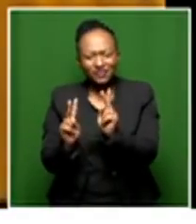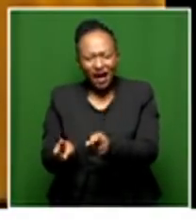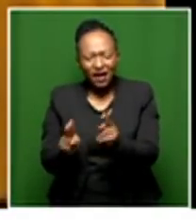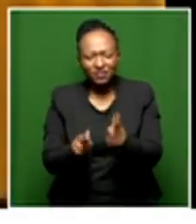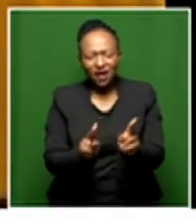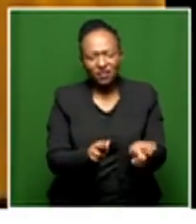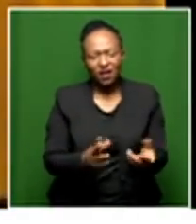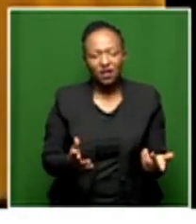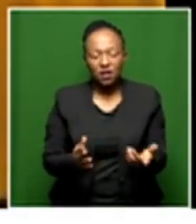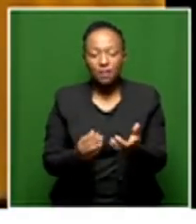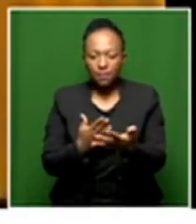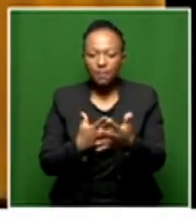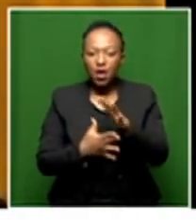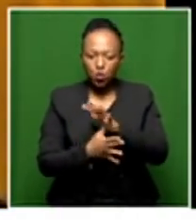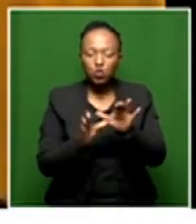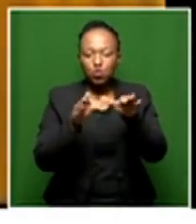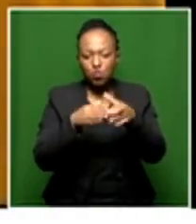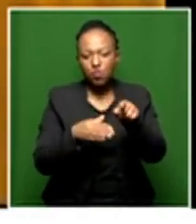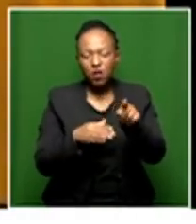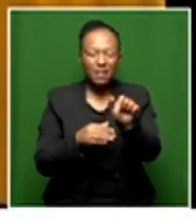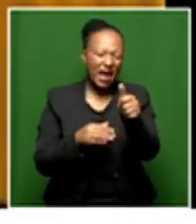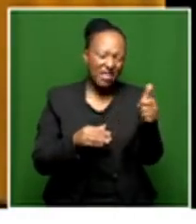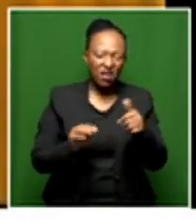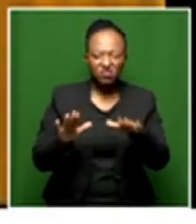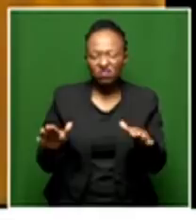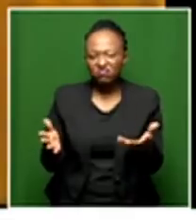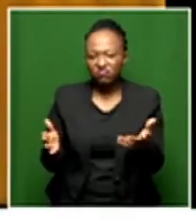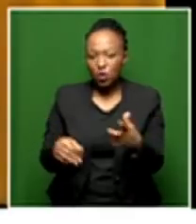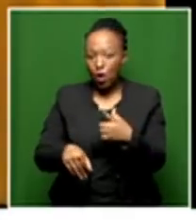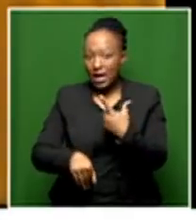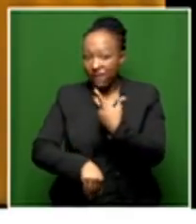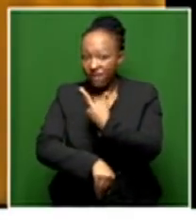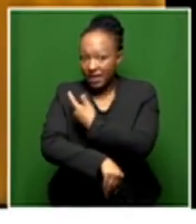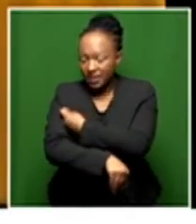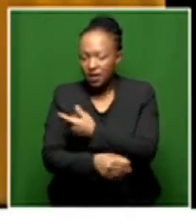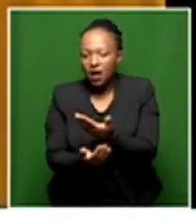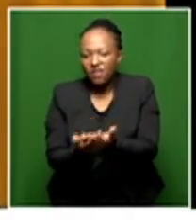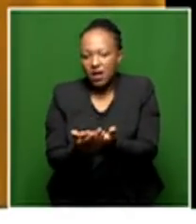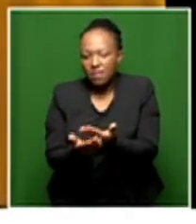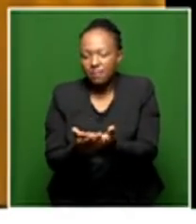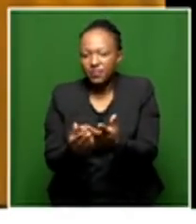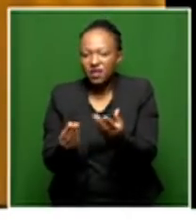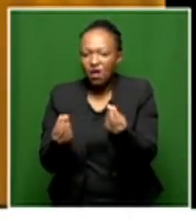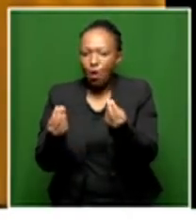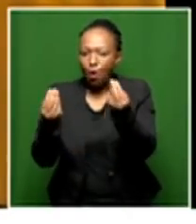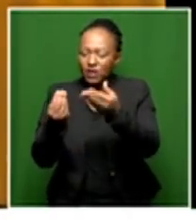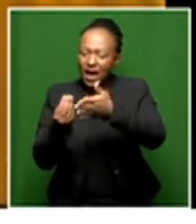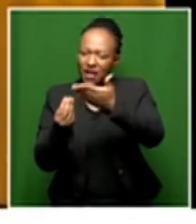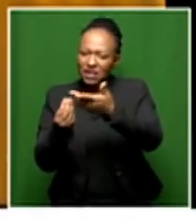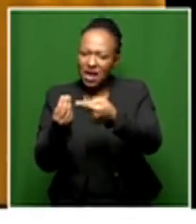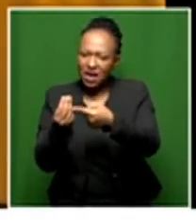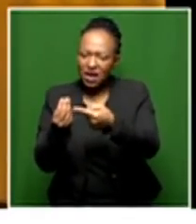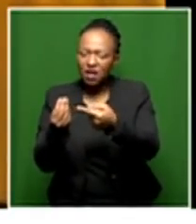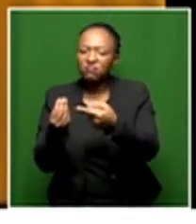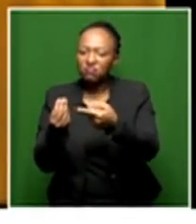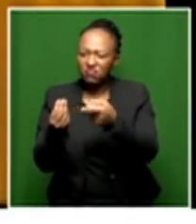that they are a priority group. But the rest of the children, when the vaccine is available, maybe the older teens starting off with that, as you